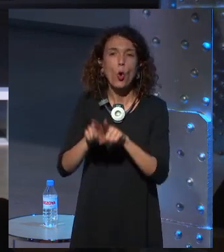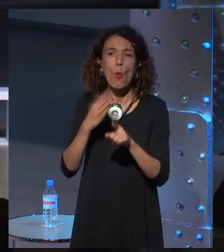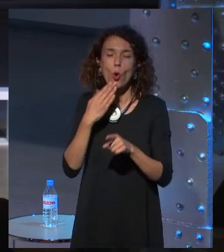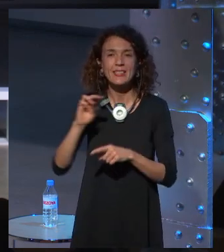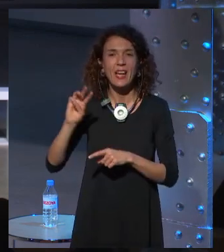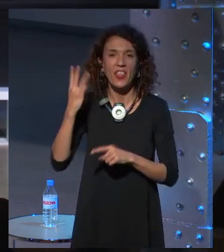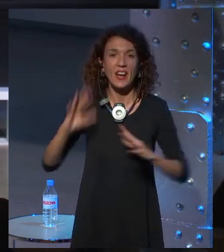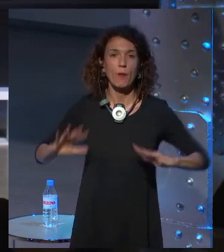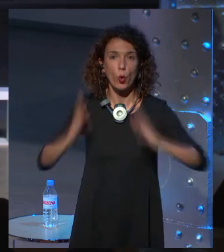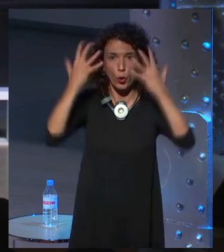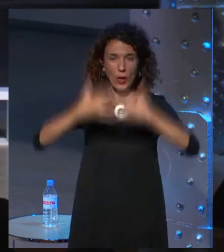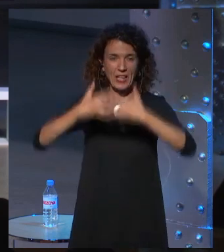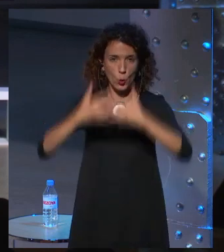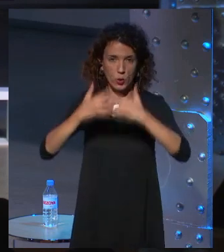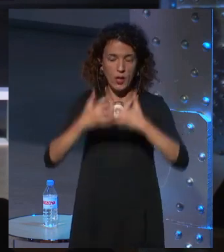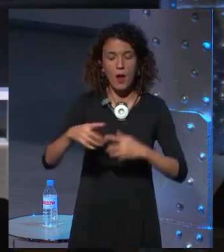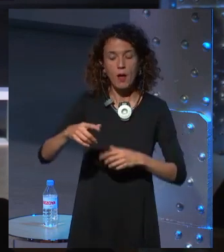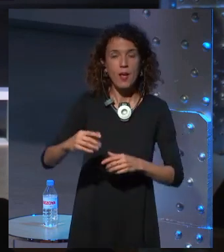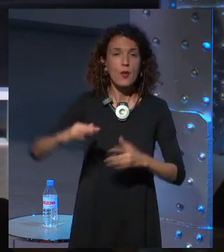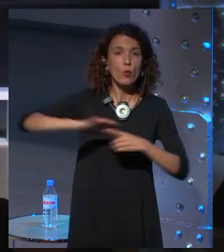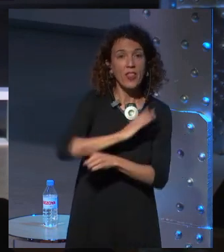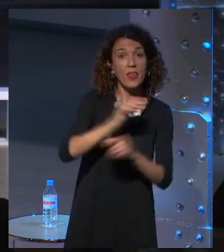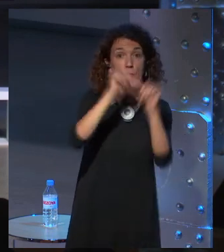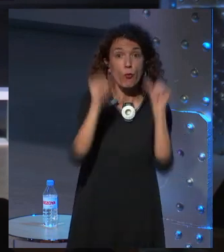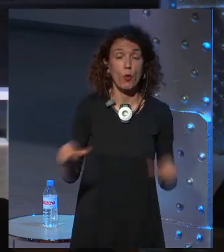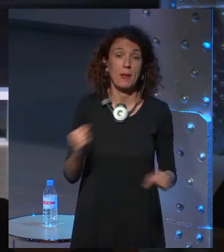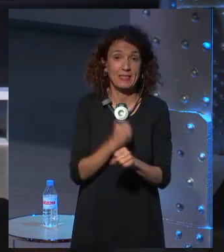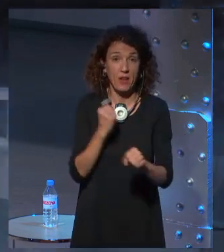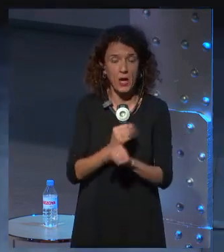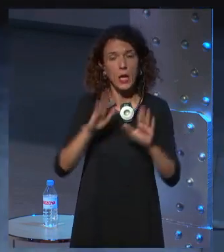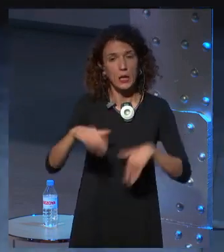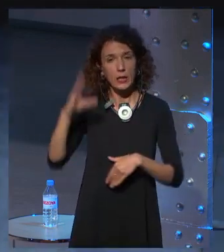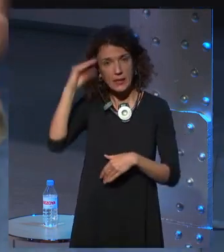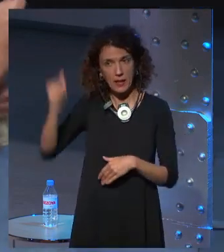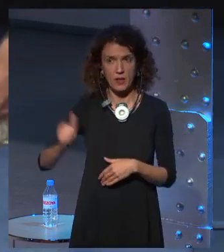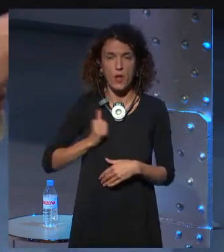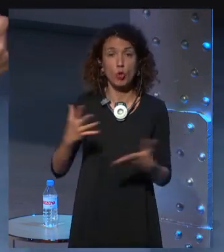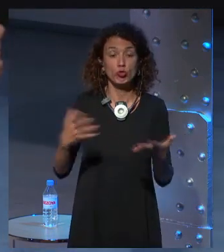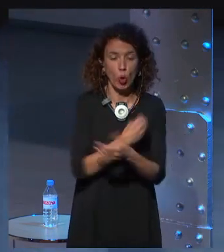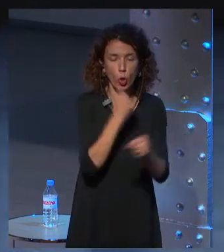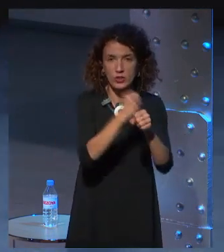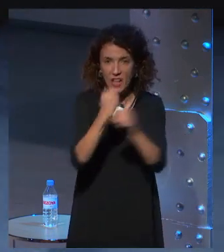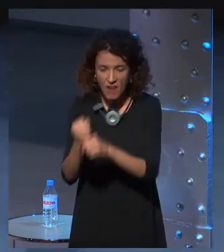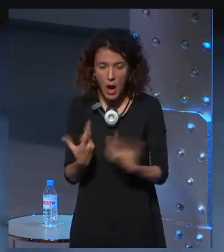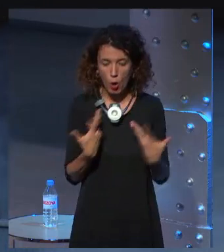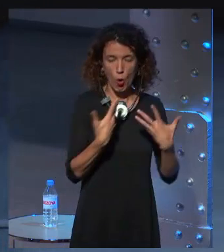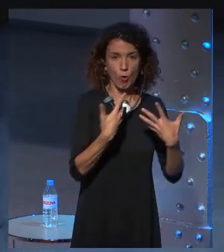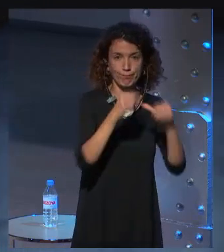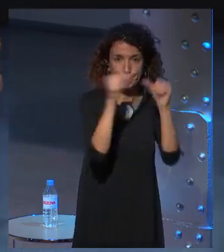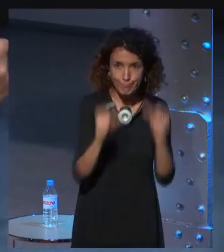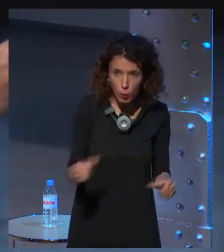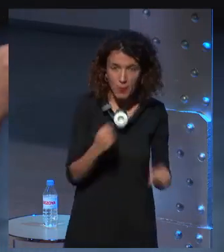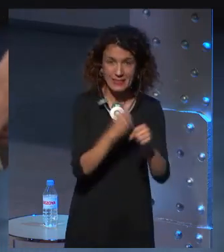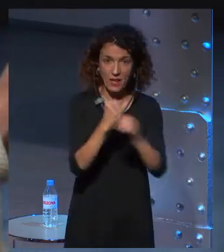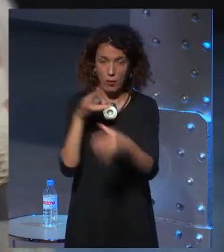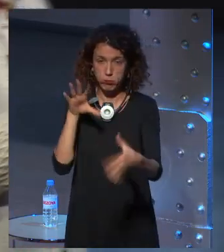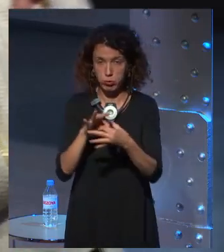what artificial intelligence is going to do is take all of the jobs and the tasks that are about efficiency and